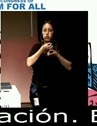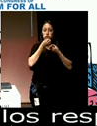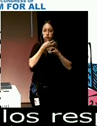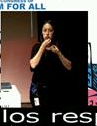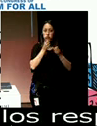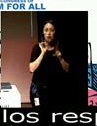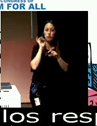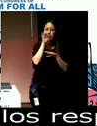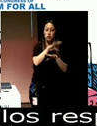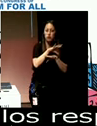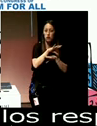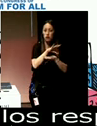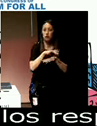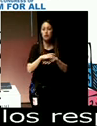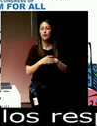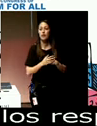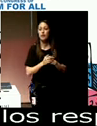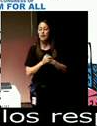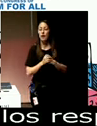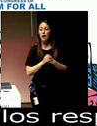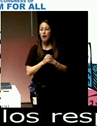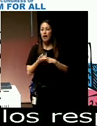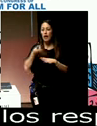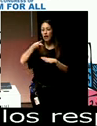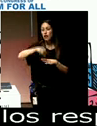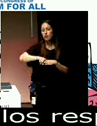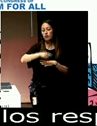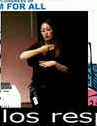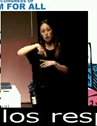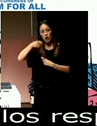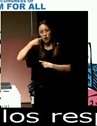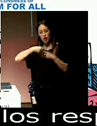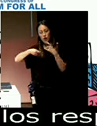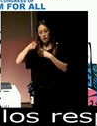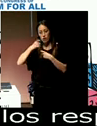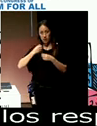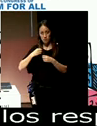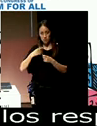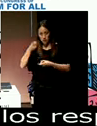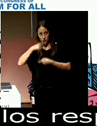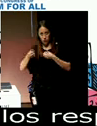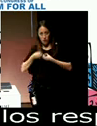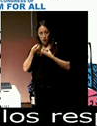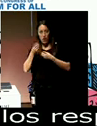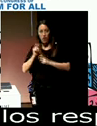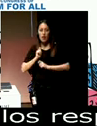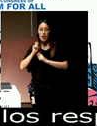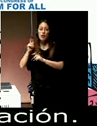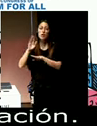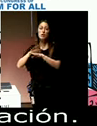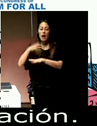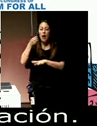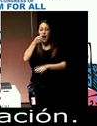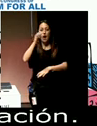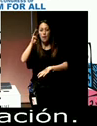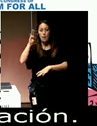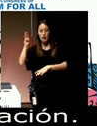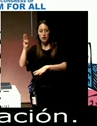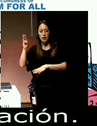At the moment, it is only an iPhone application.